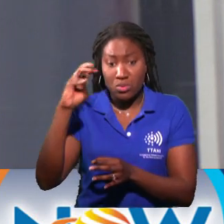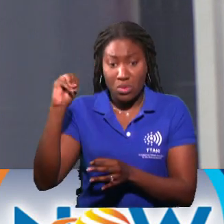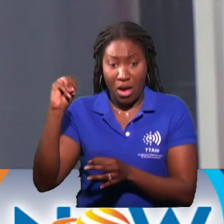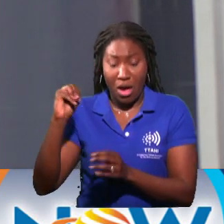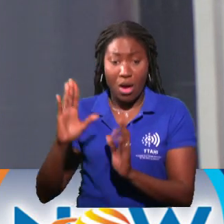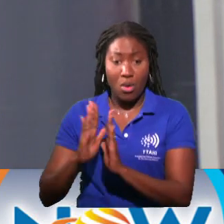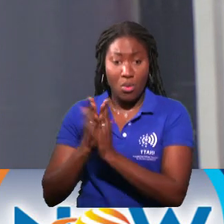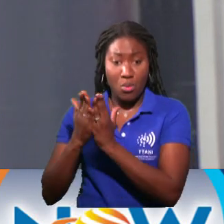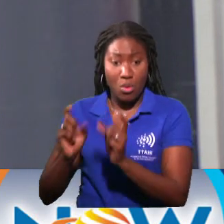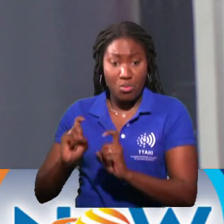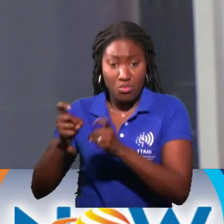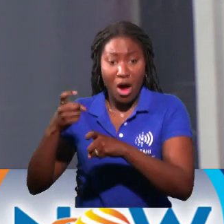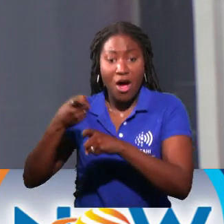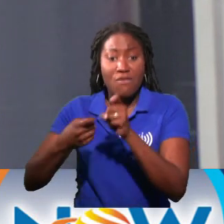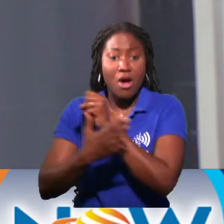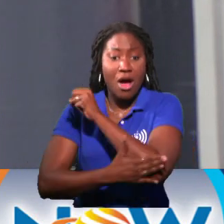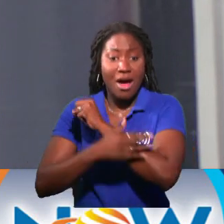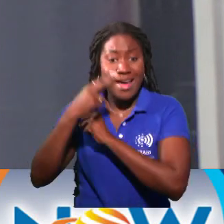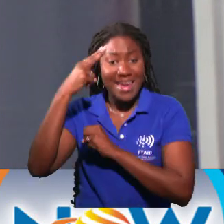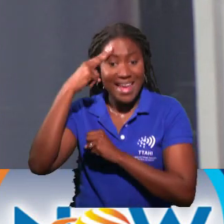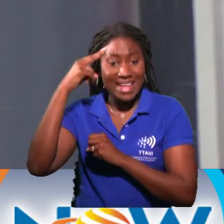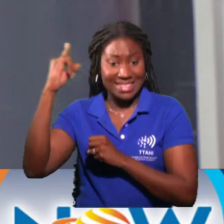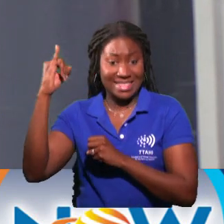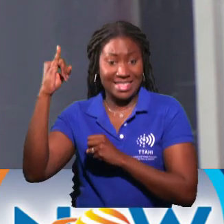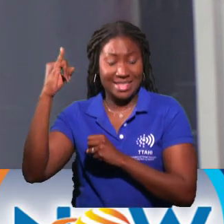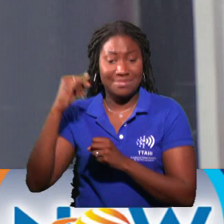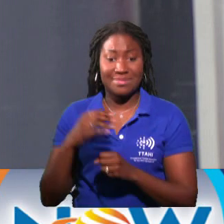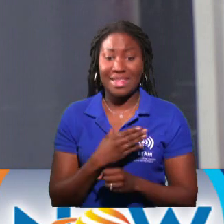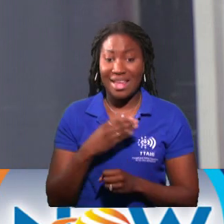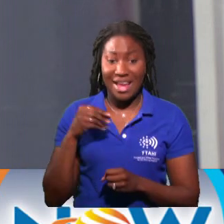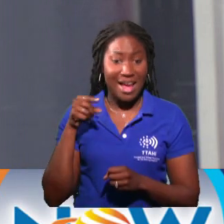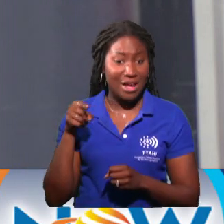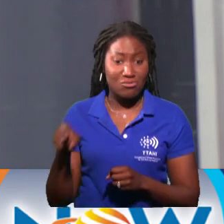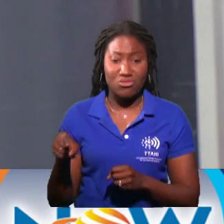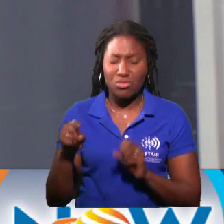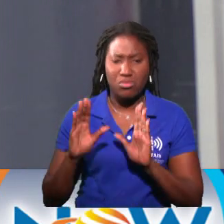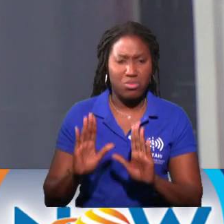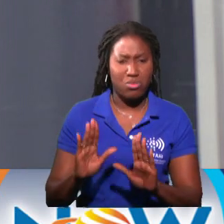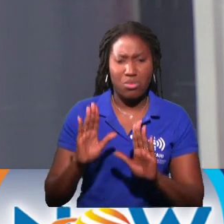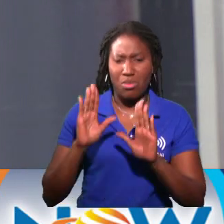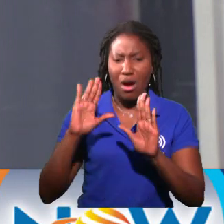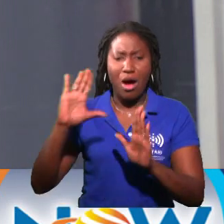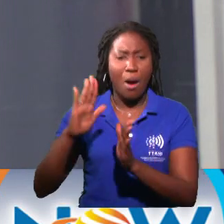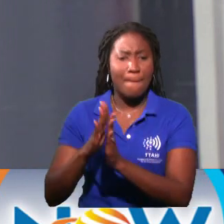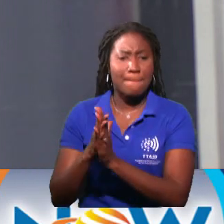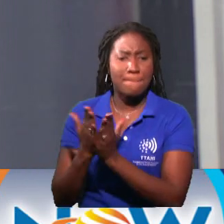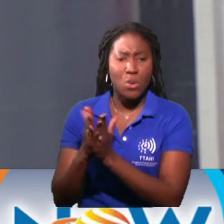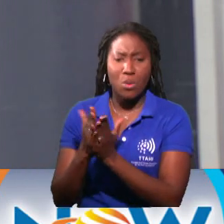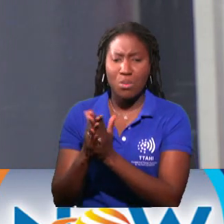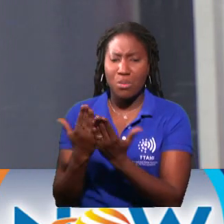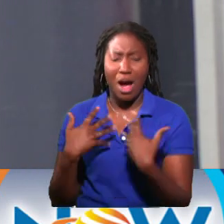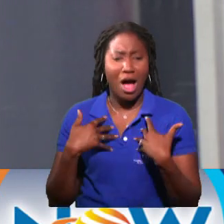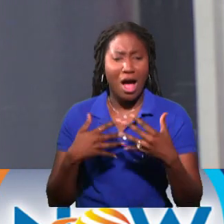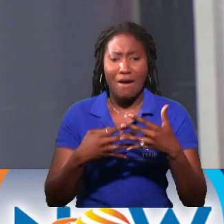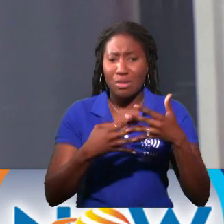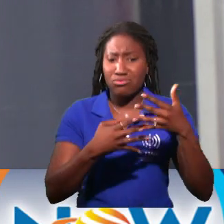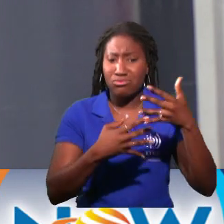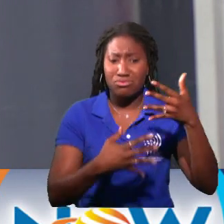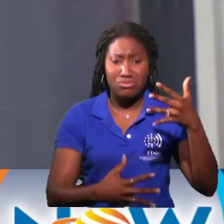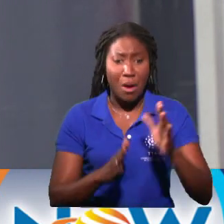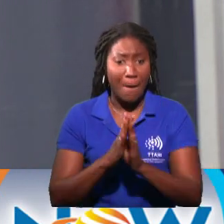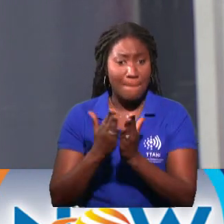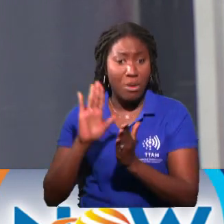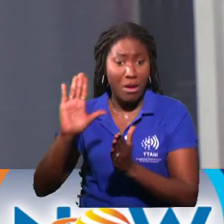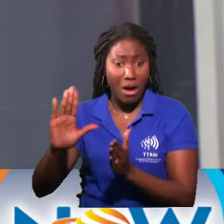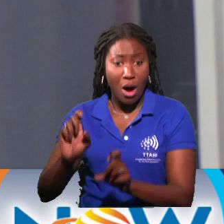Edwidge Danticard from Haiti. And she is also such a marvel. Her books have so many of them have won awards, been